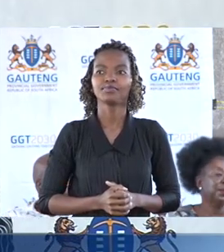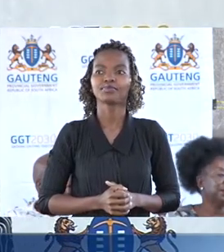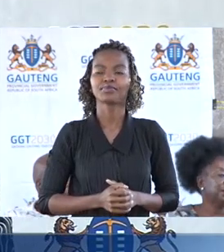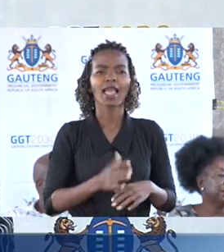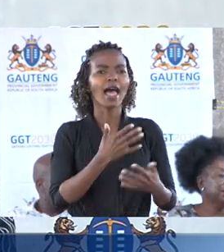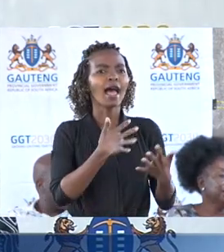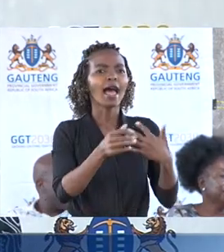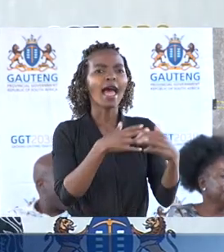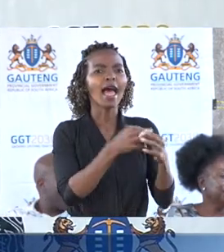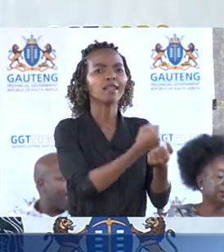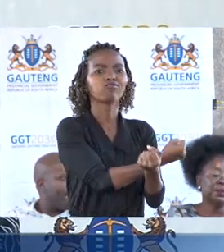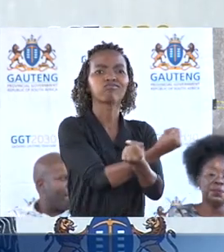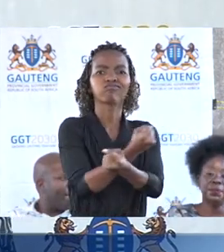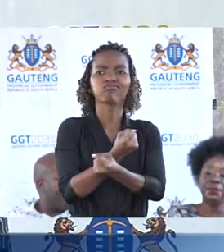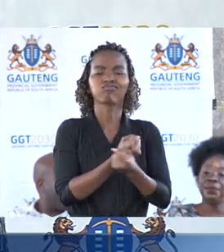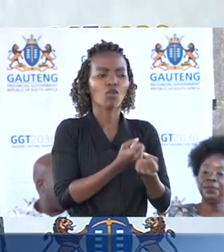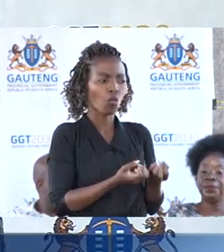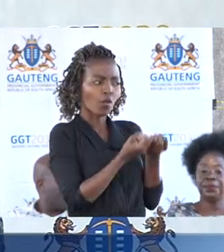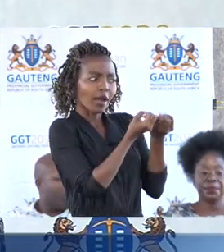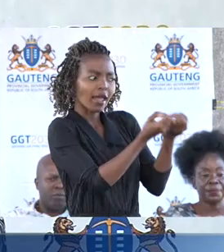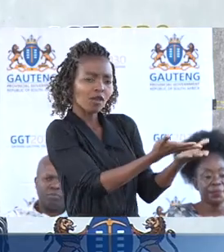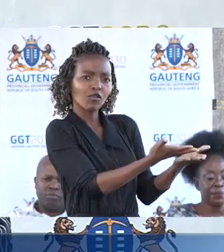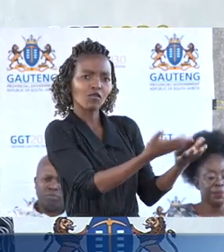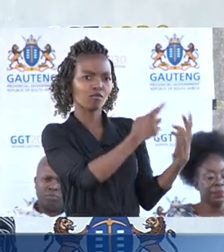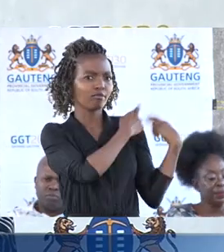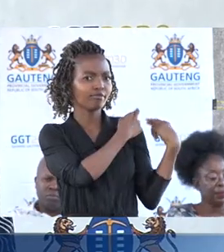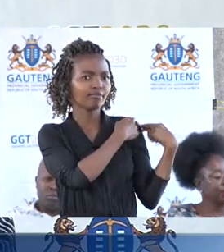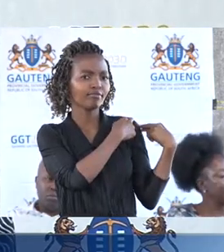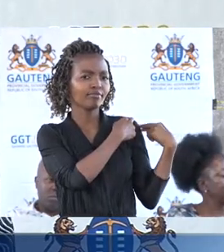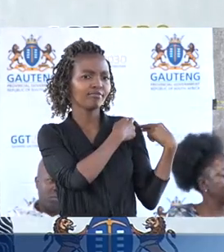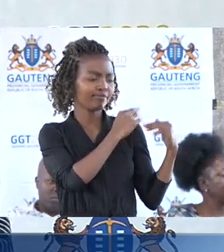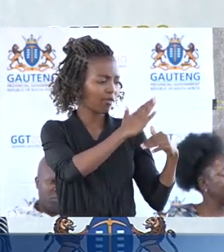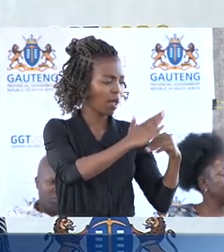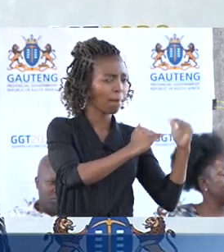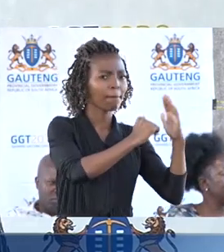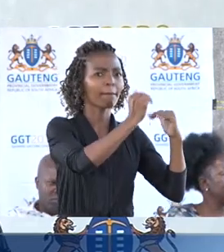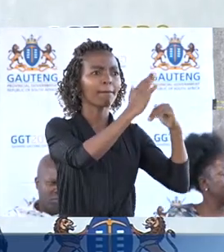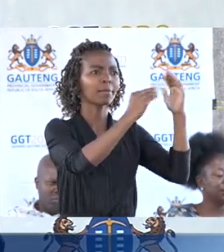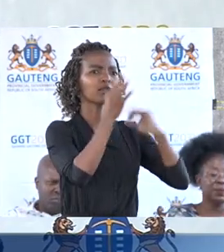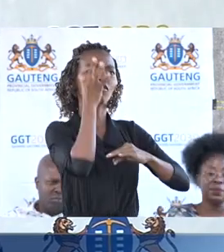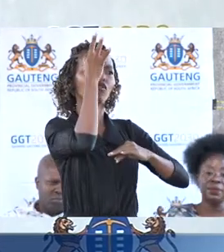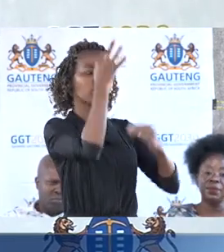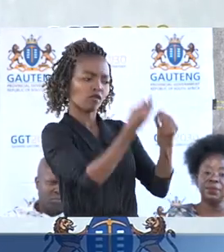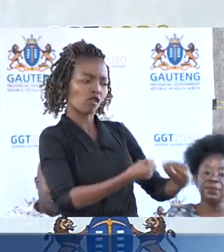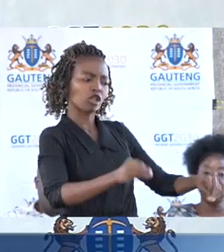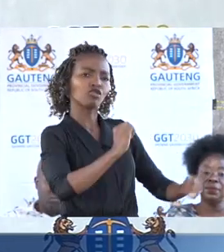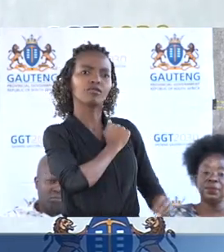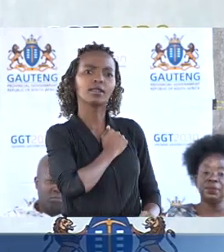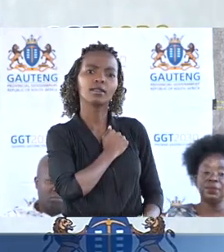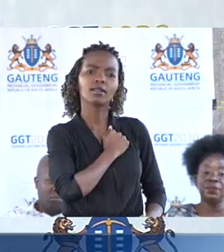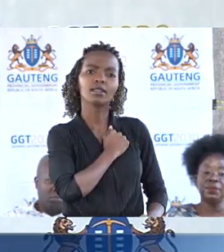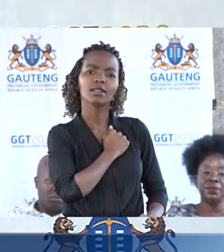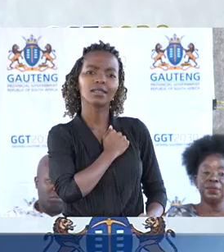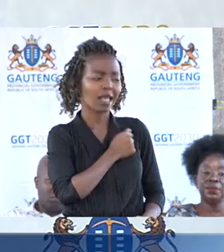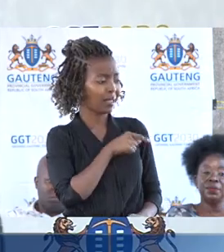Any contractor that we give a responsibility to build the future of our children,